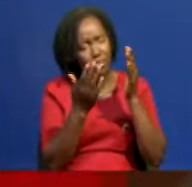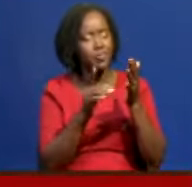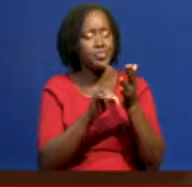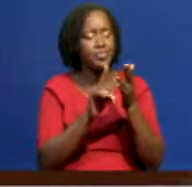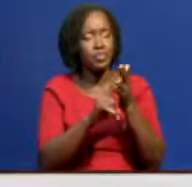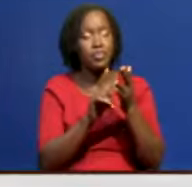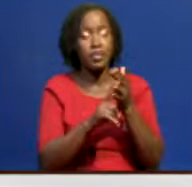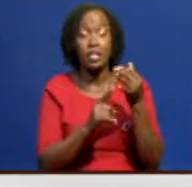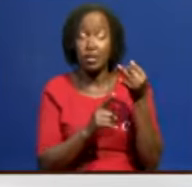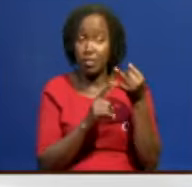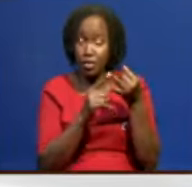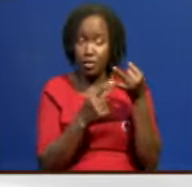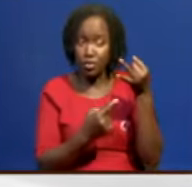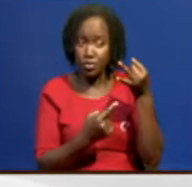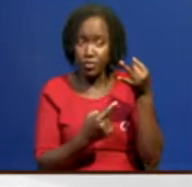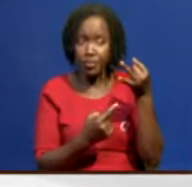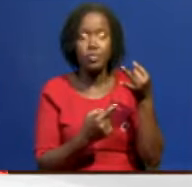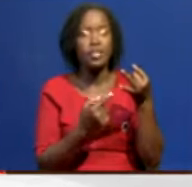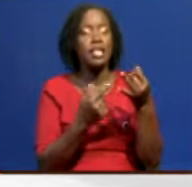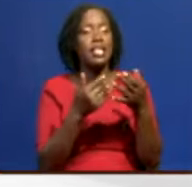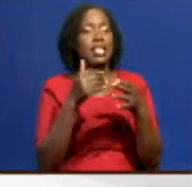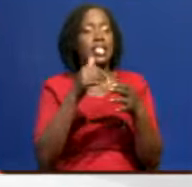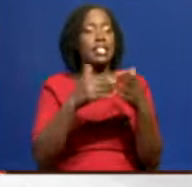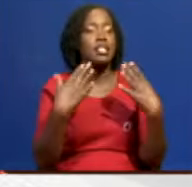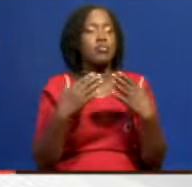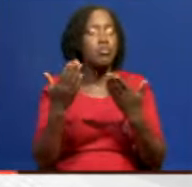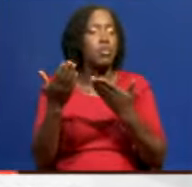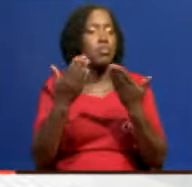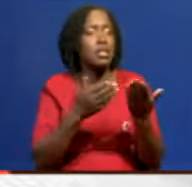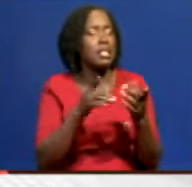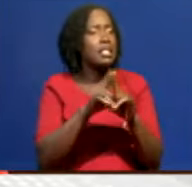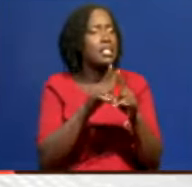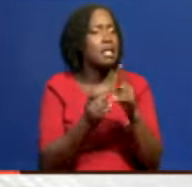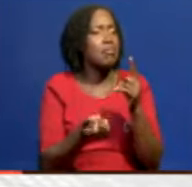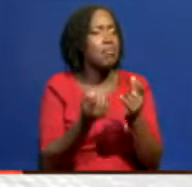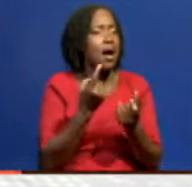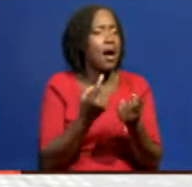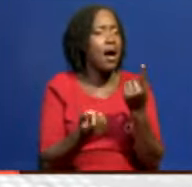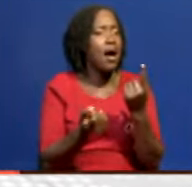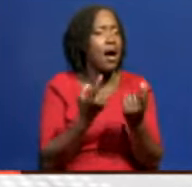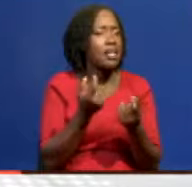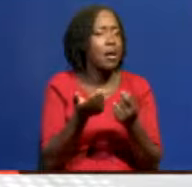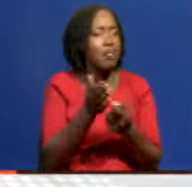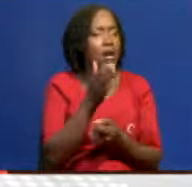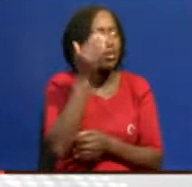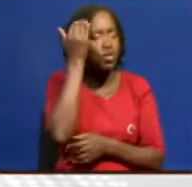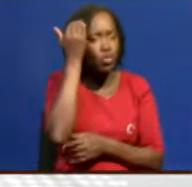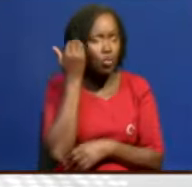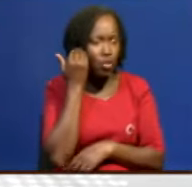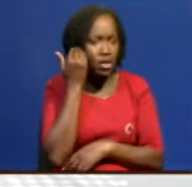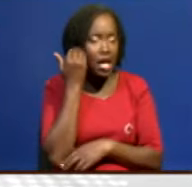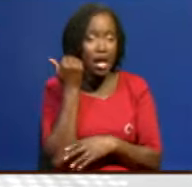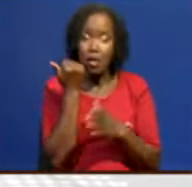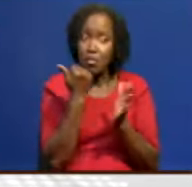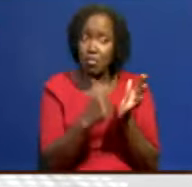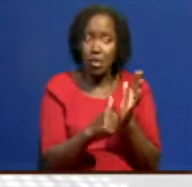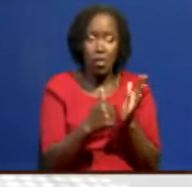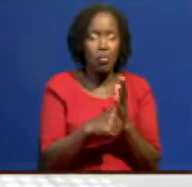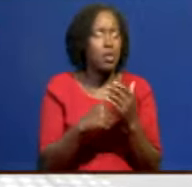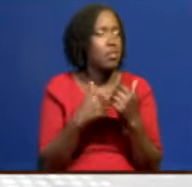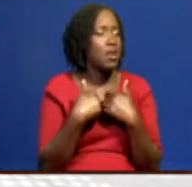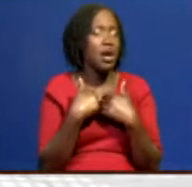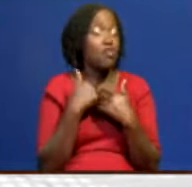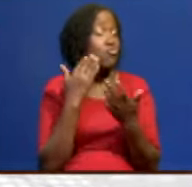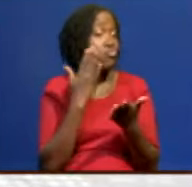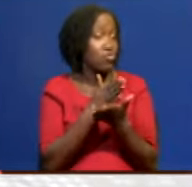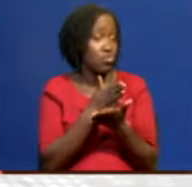secondly, in terms of people bringing the same matter back to court, it's a problem we're having. It's